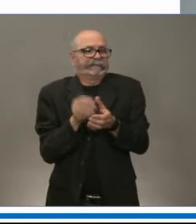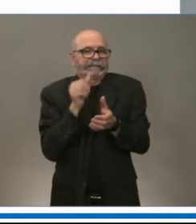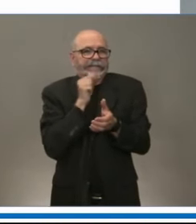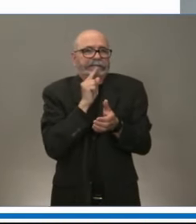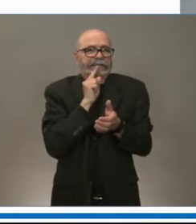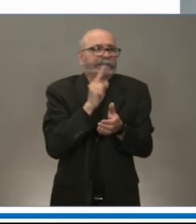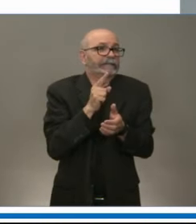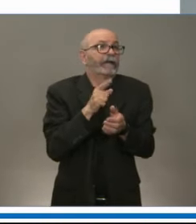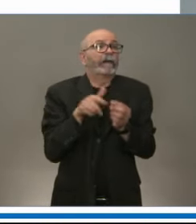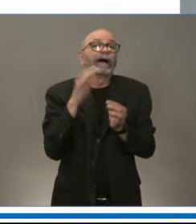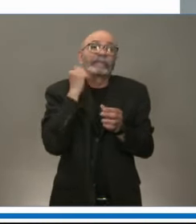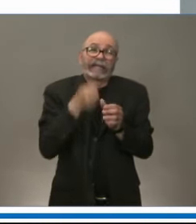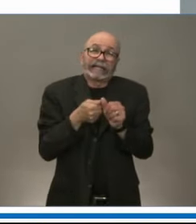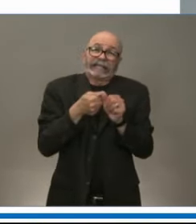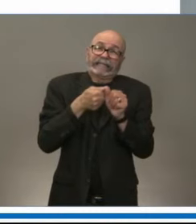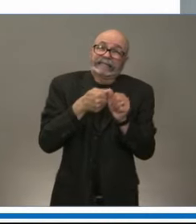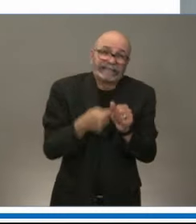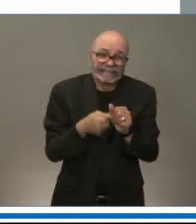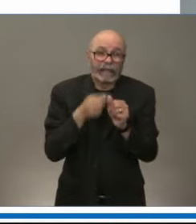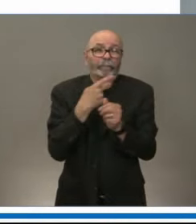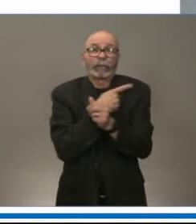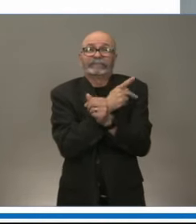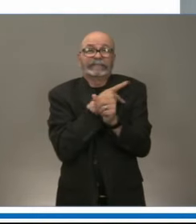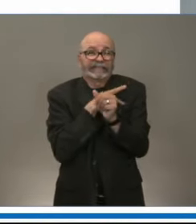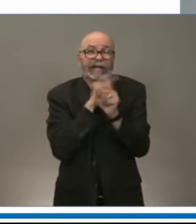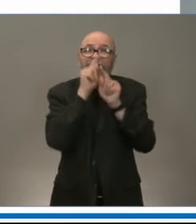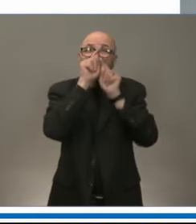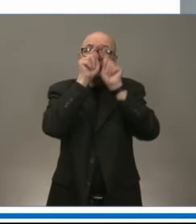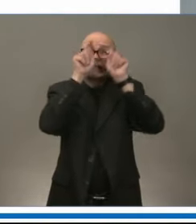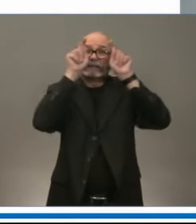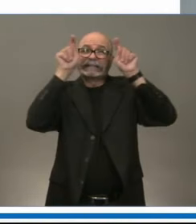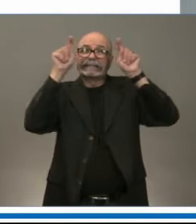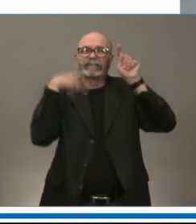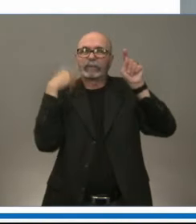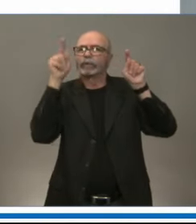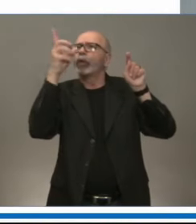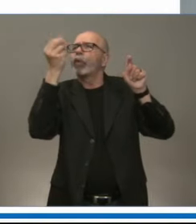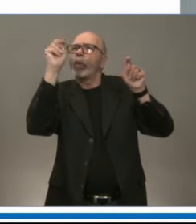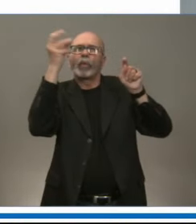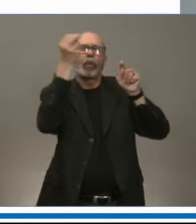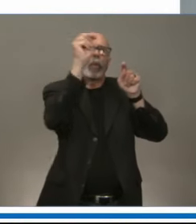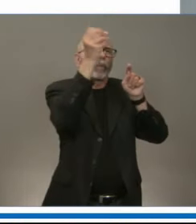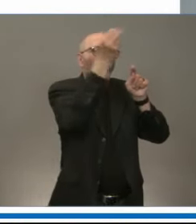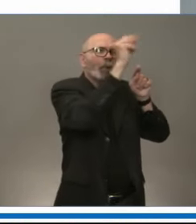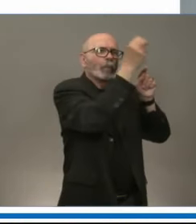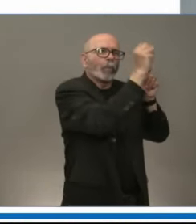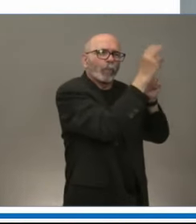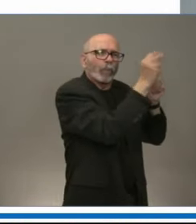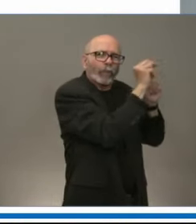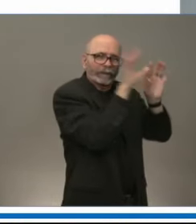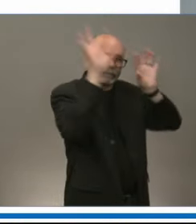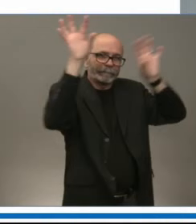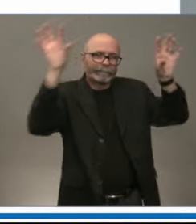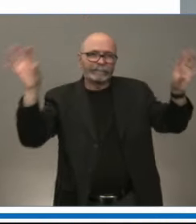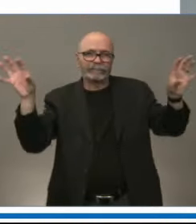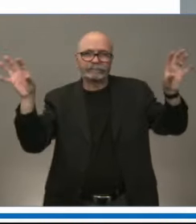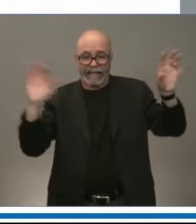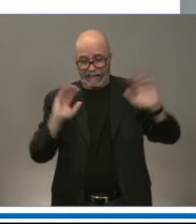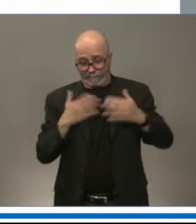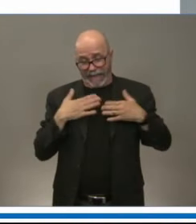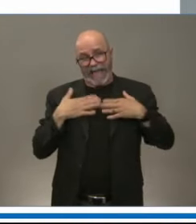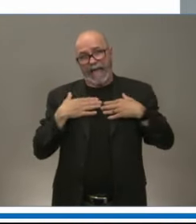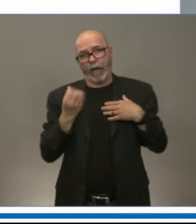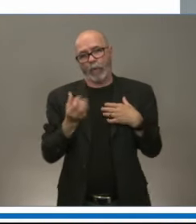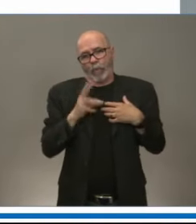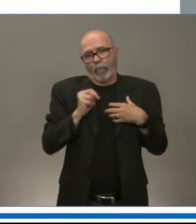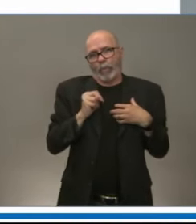at their own epidemic, and and we're all at different phases on it, and we have to do our own work. We're doing the best